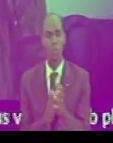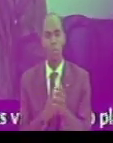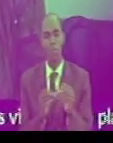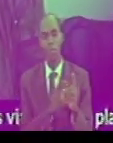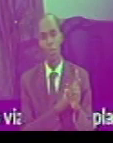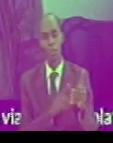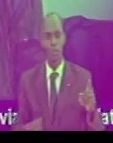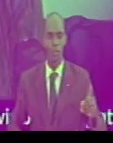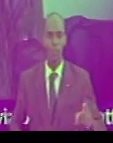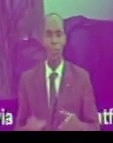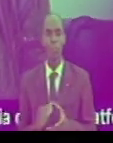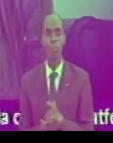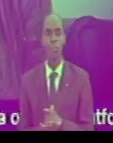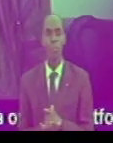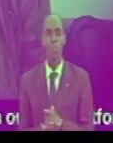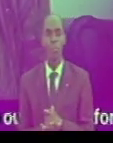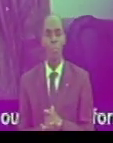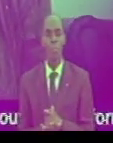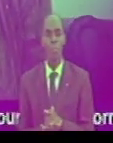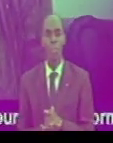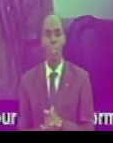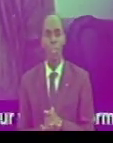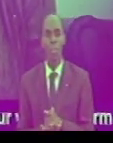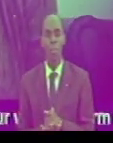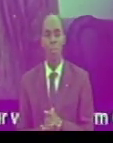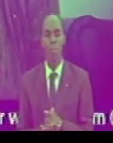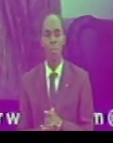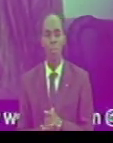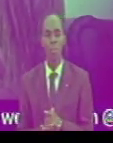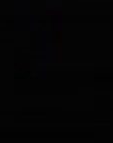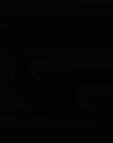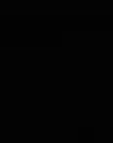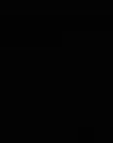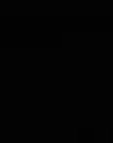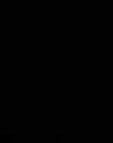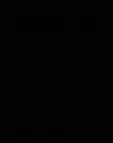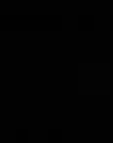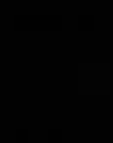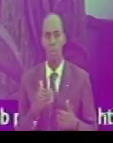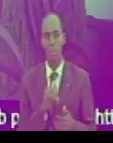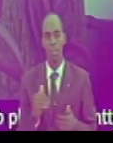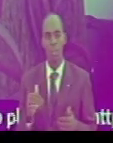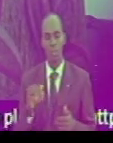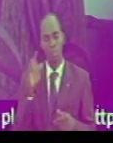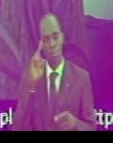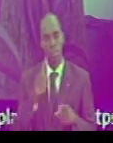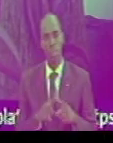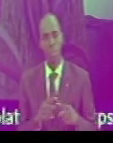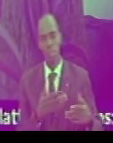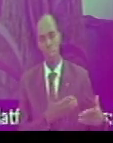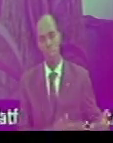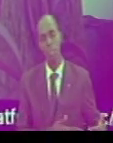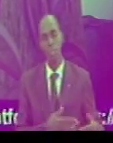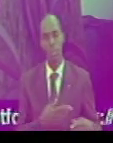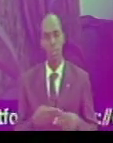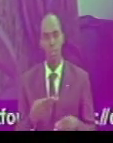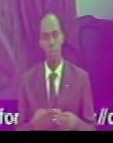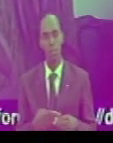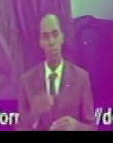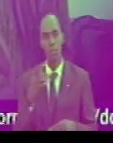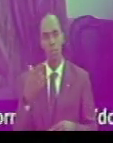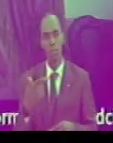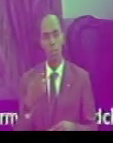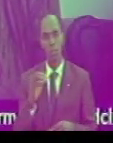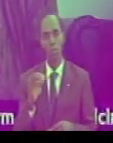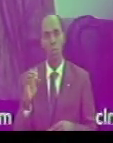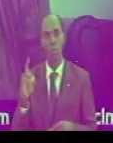Led. He had pains in both shoulders, and he was miraculously